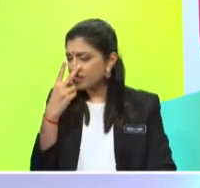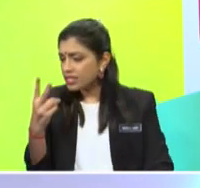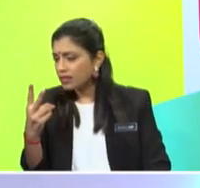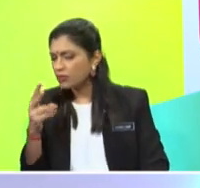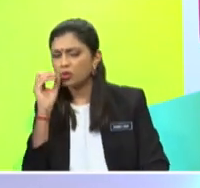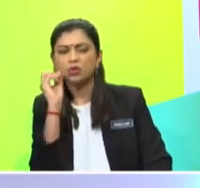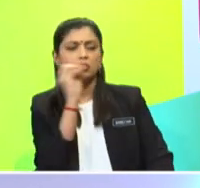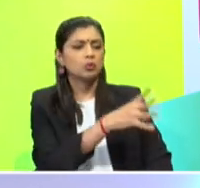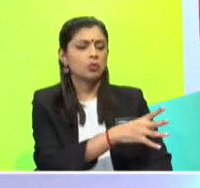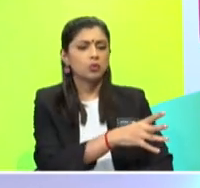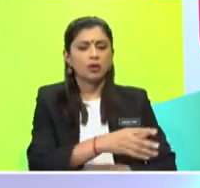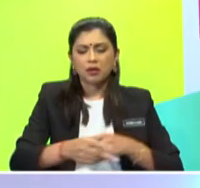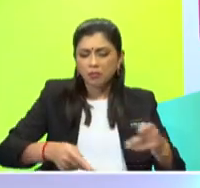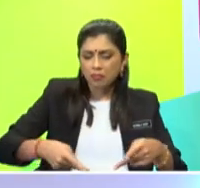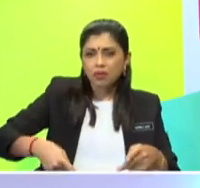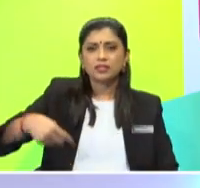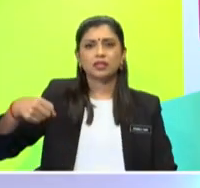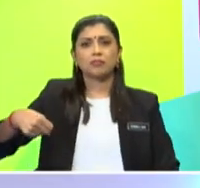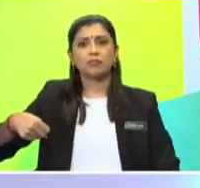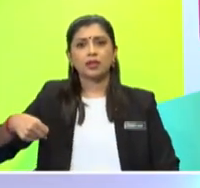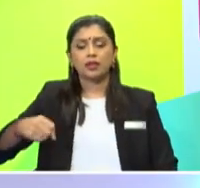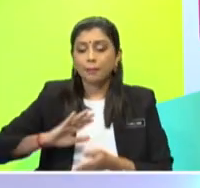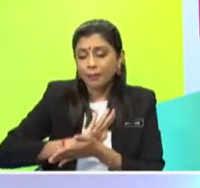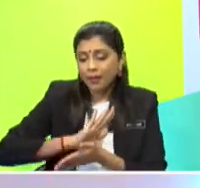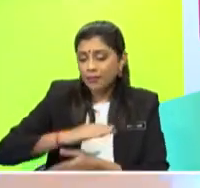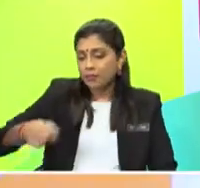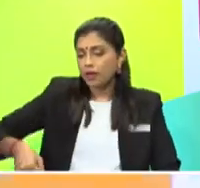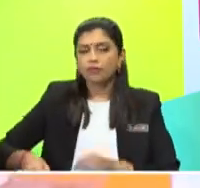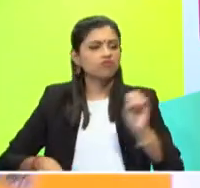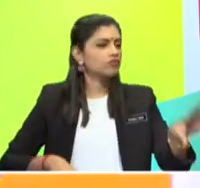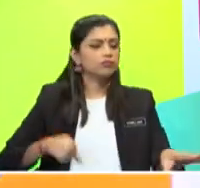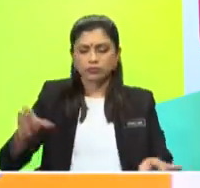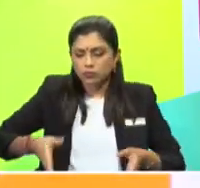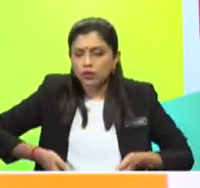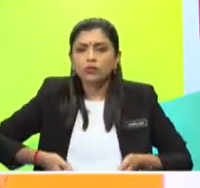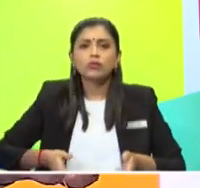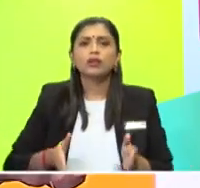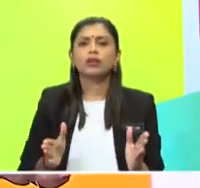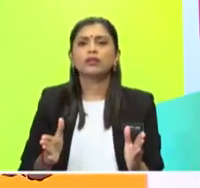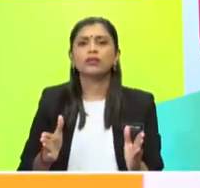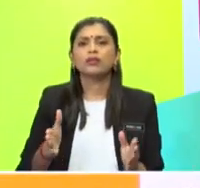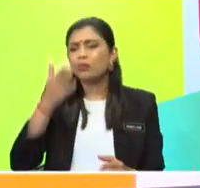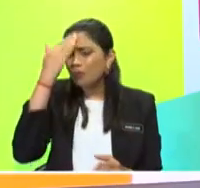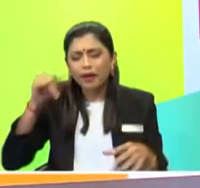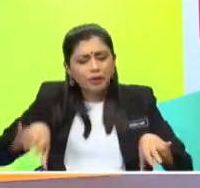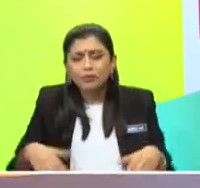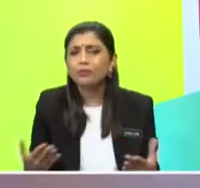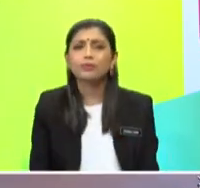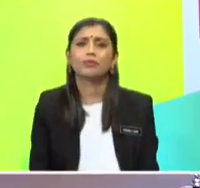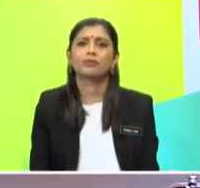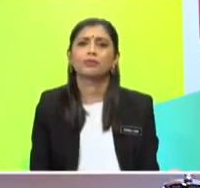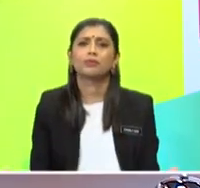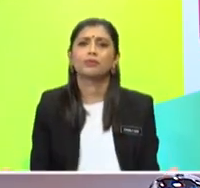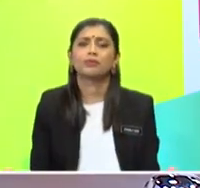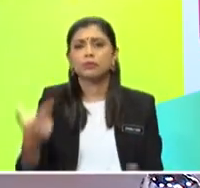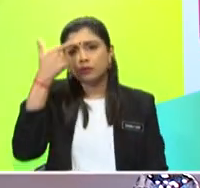of fast food, plastic bags, straws, scattered upon the roads. Why would someone do that? Because the Mother